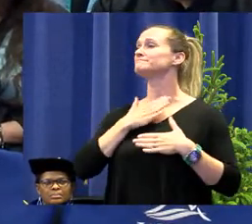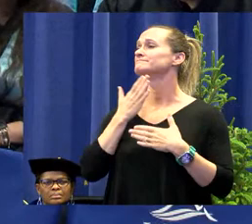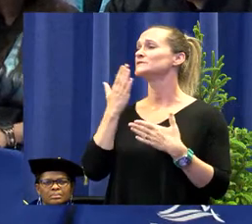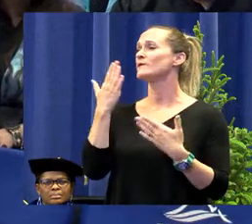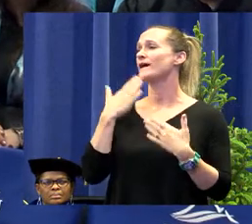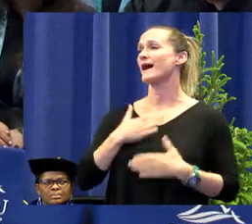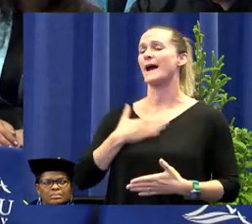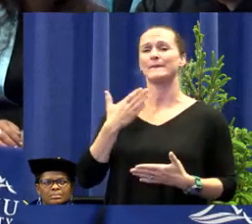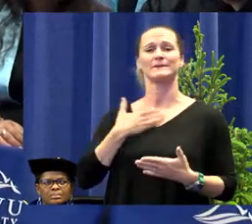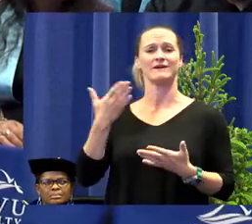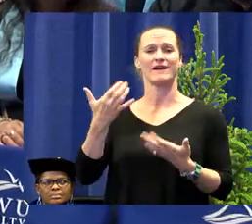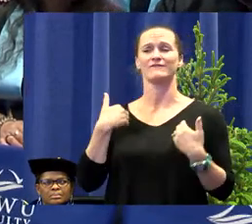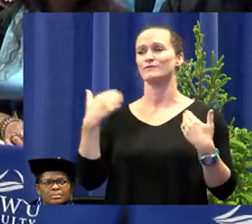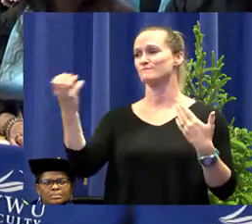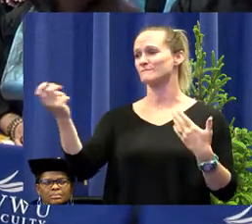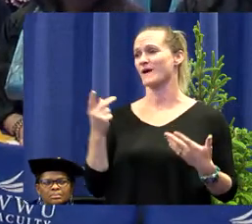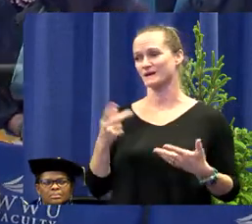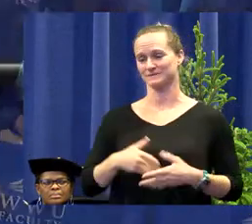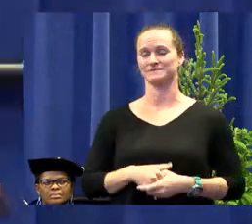campus.